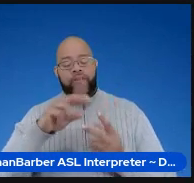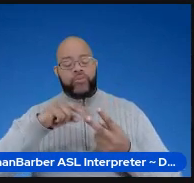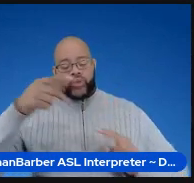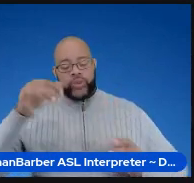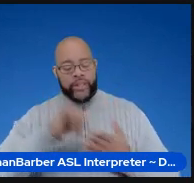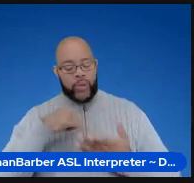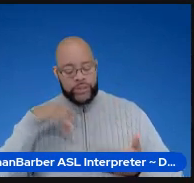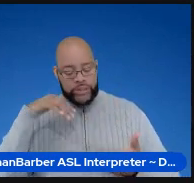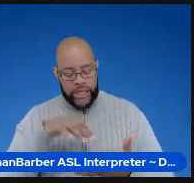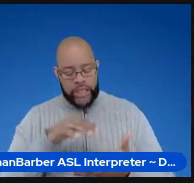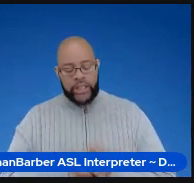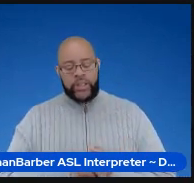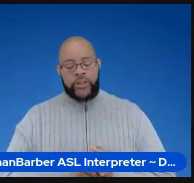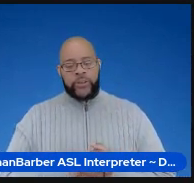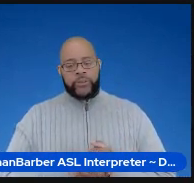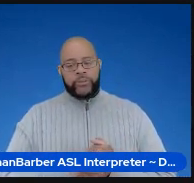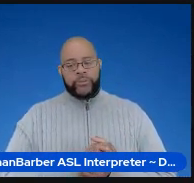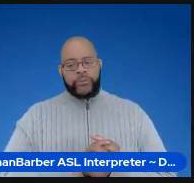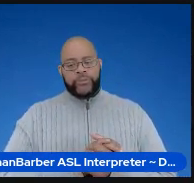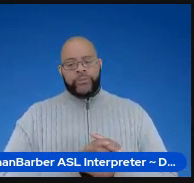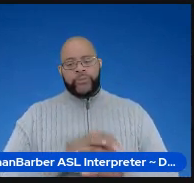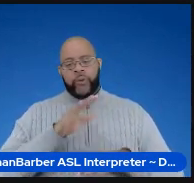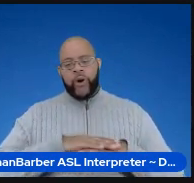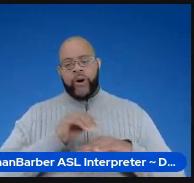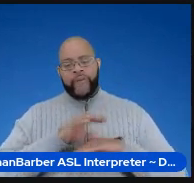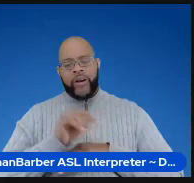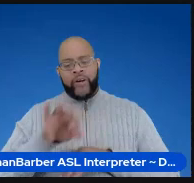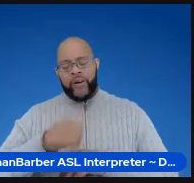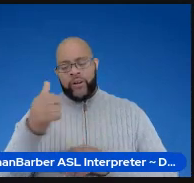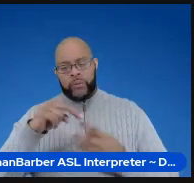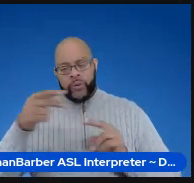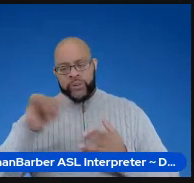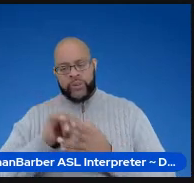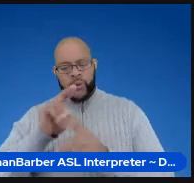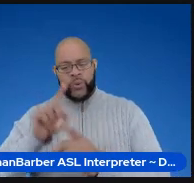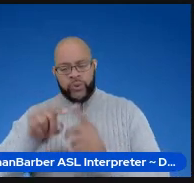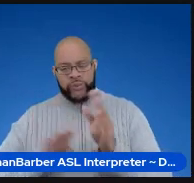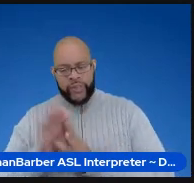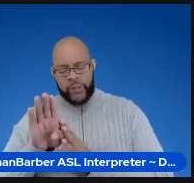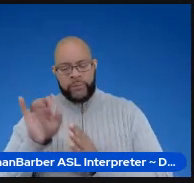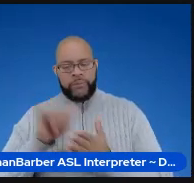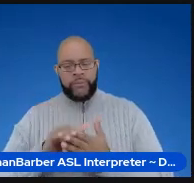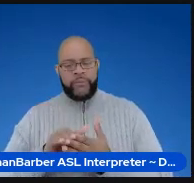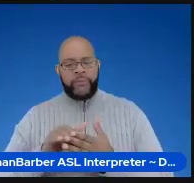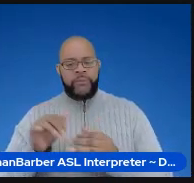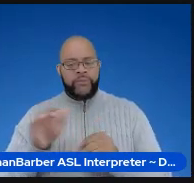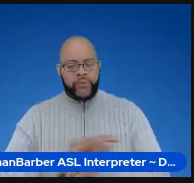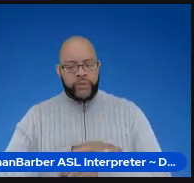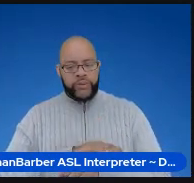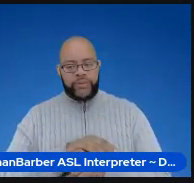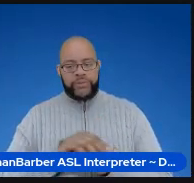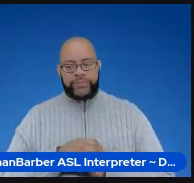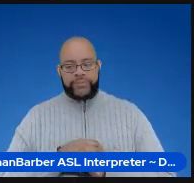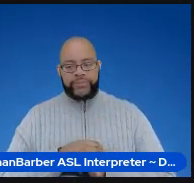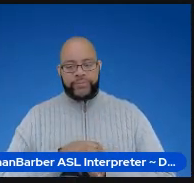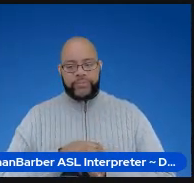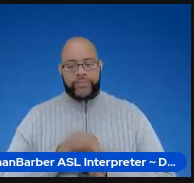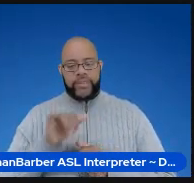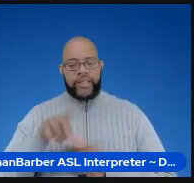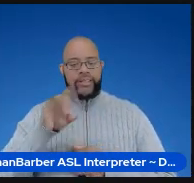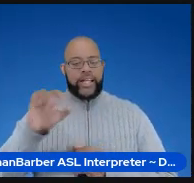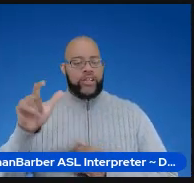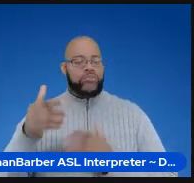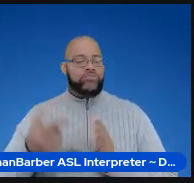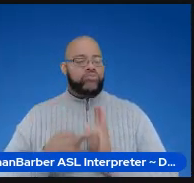studied on the effect of the other proteins that were used to develop the 4-MeB vaccine that Daniel presented